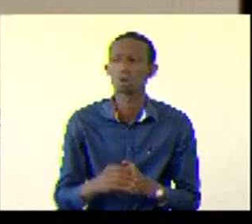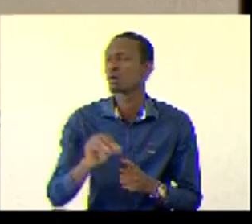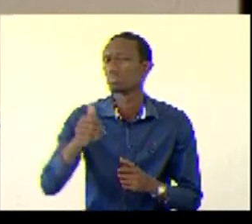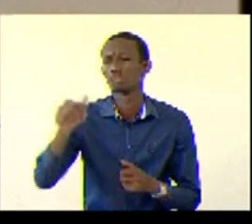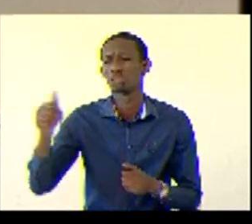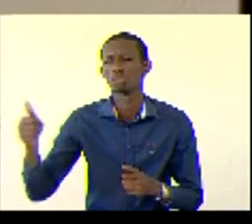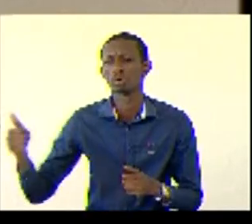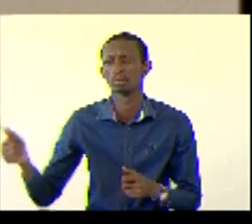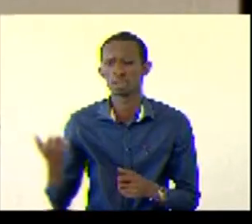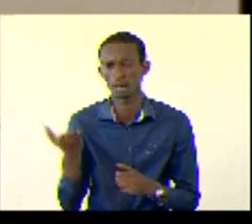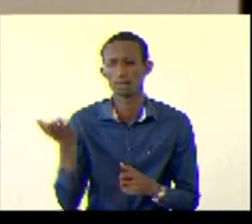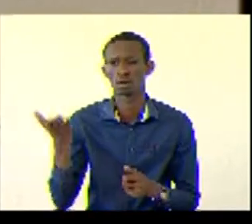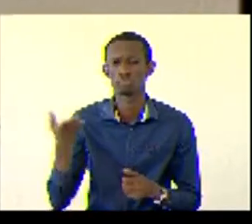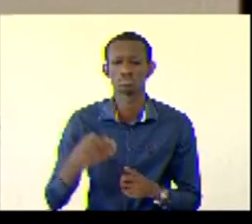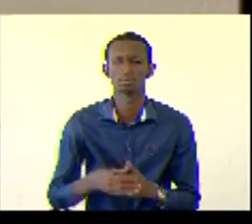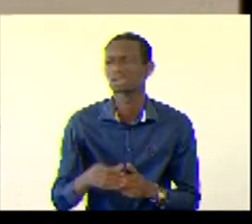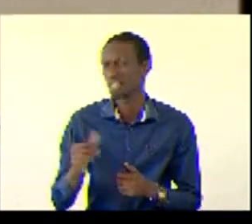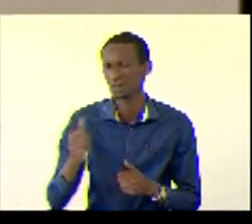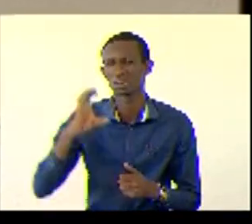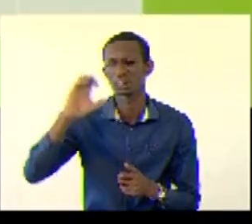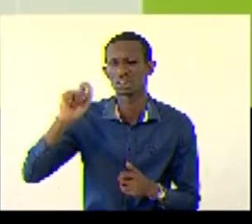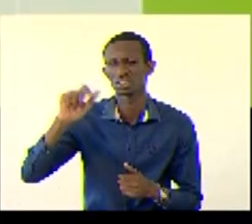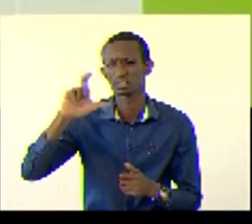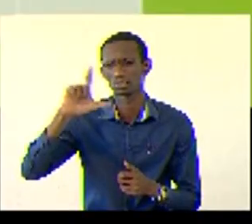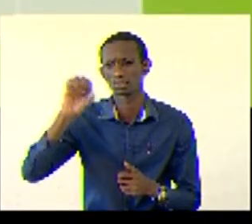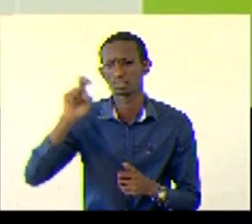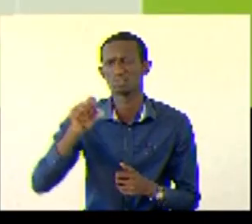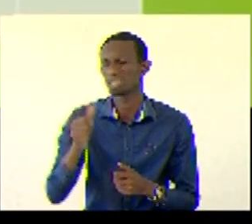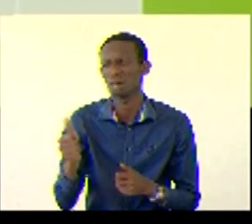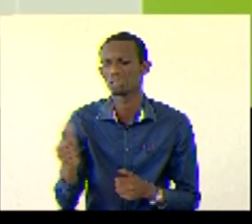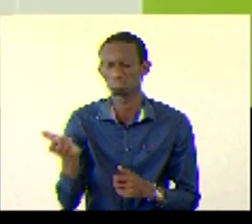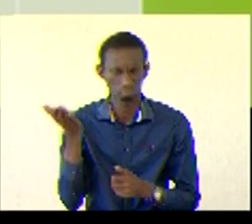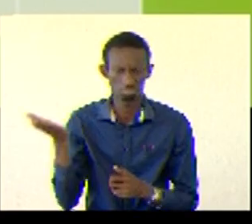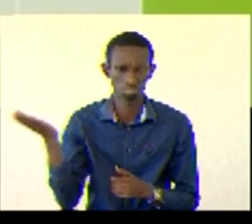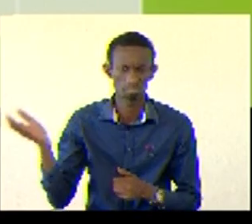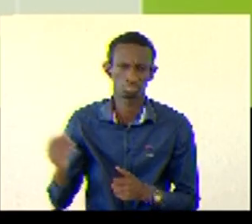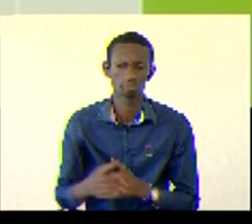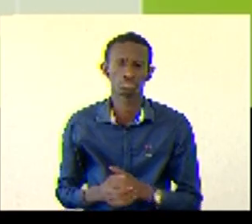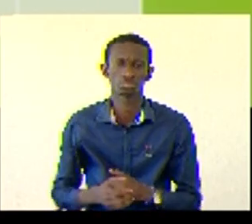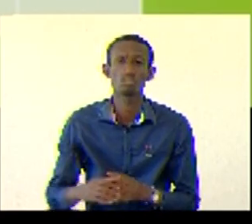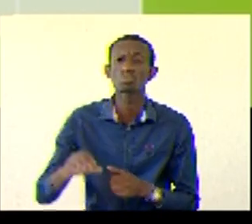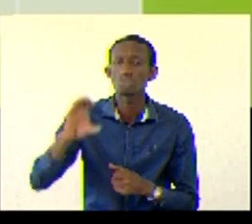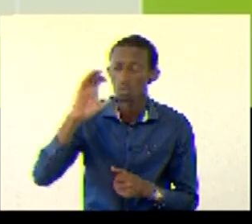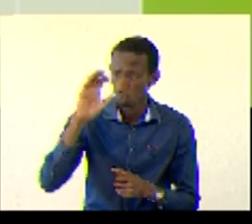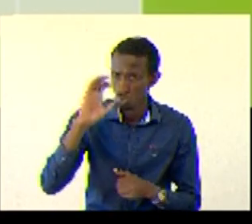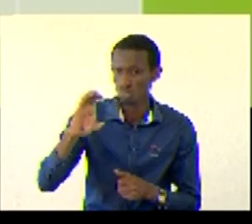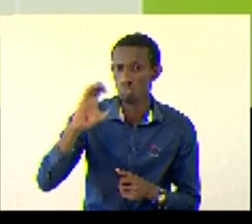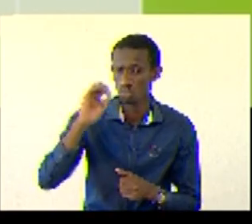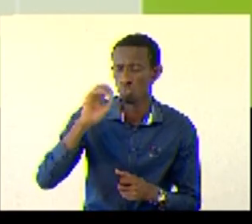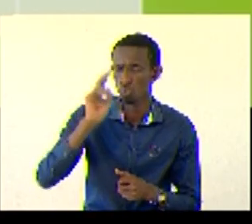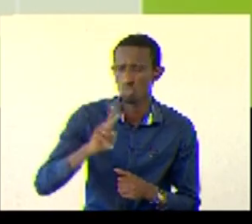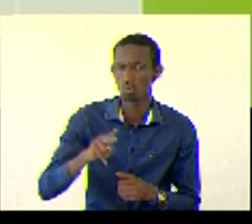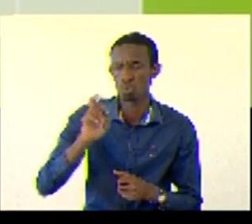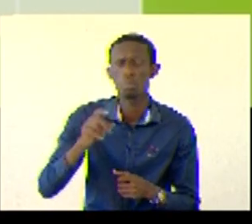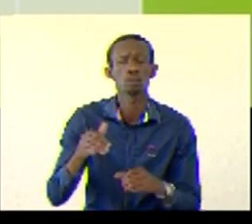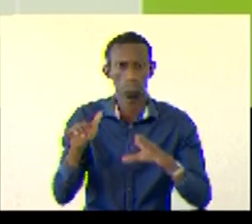hydrogen peroxide. There are some other catalysts. And we are saying copper 2 oxide is one of them. Probably we can also